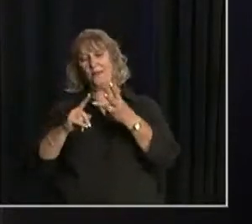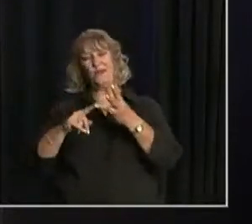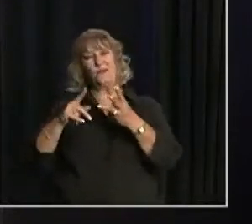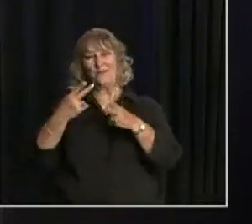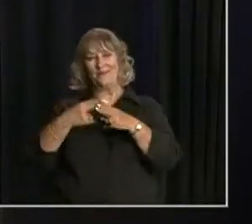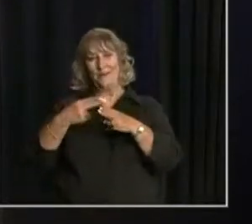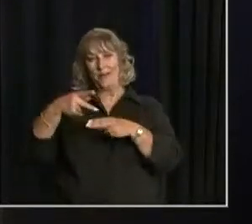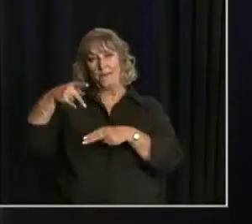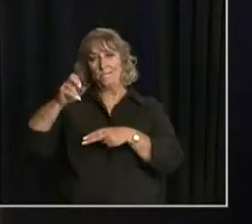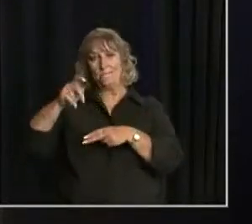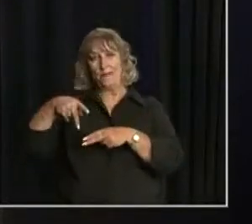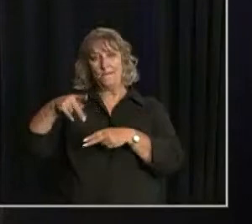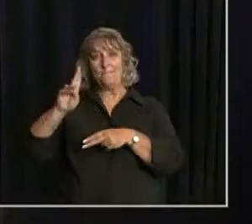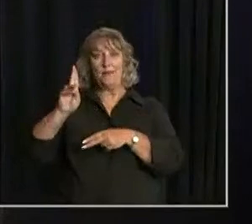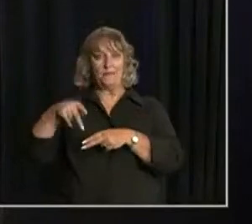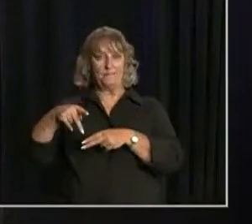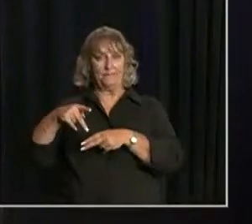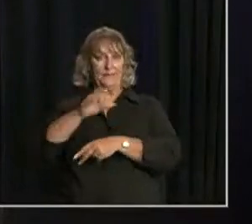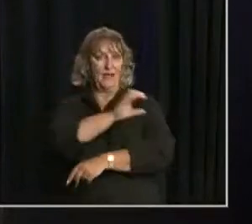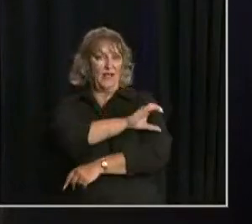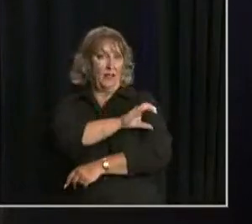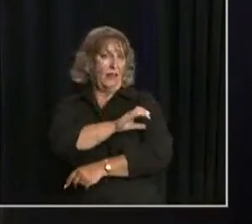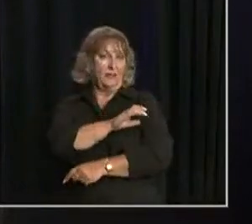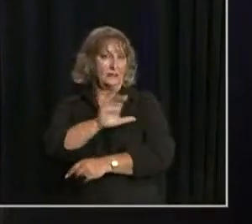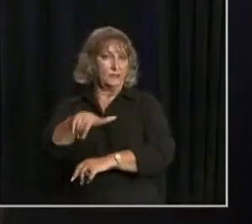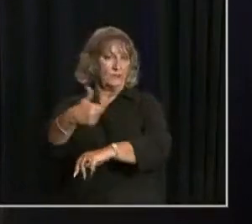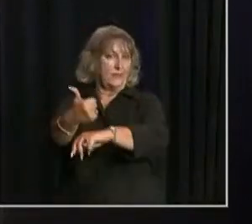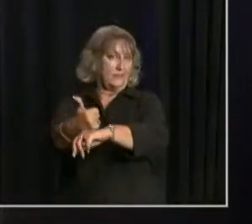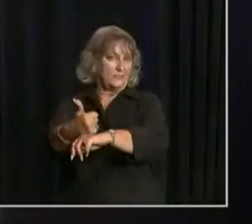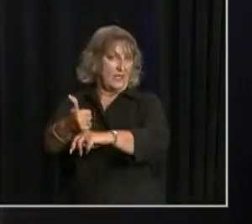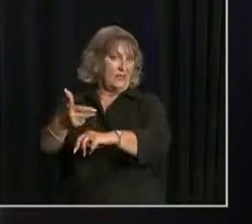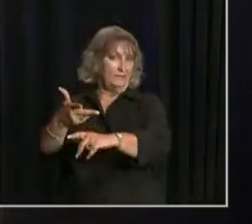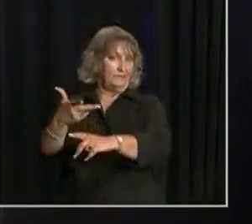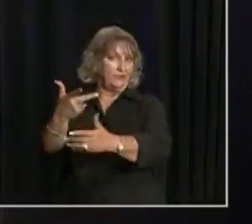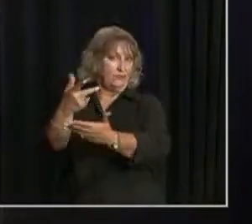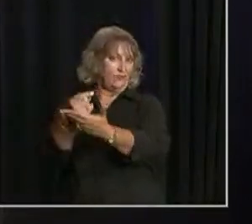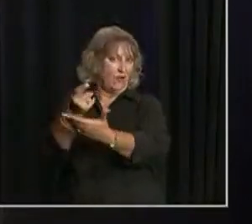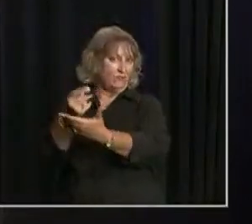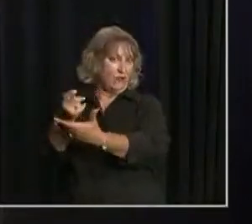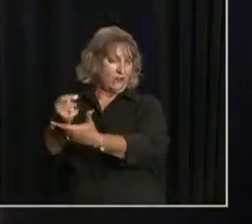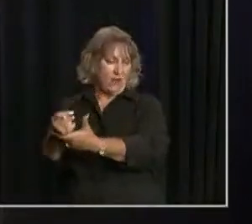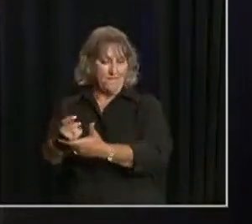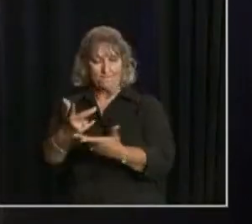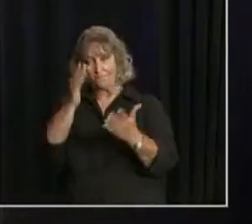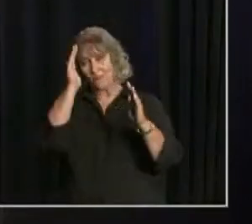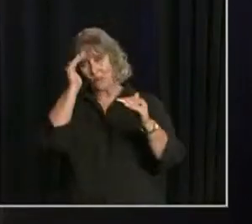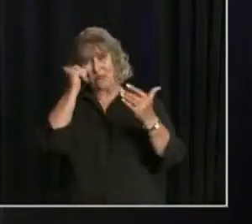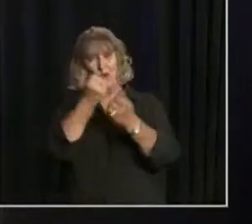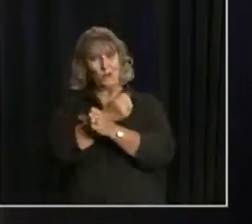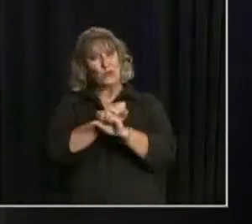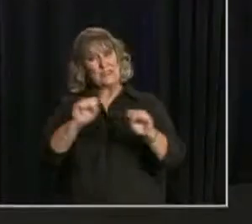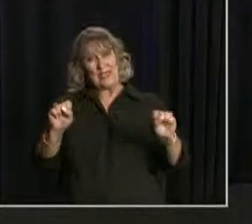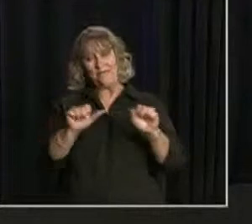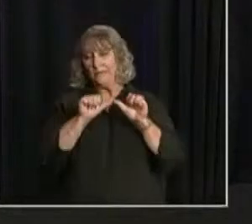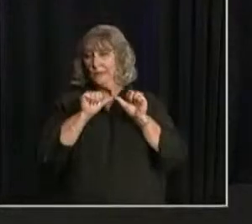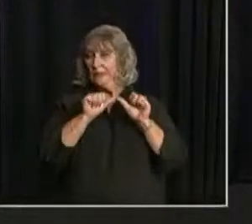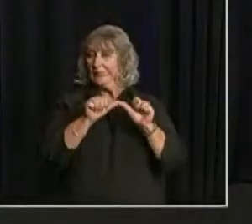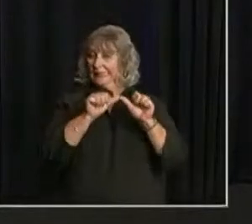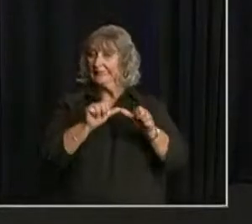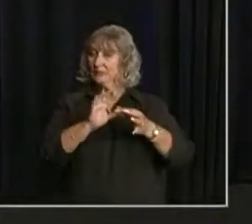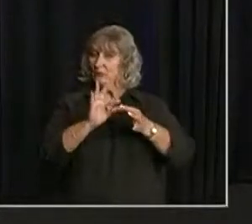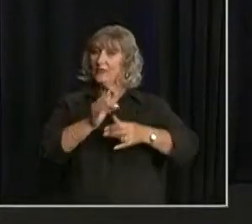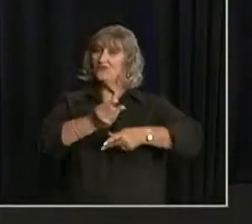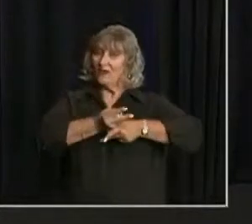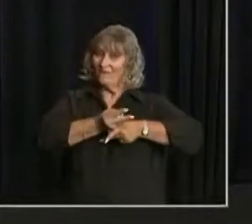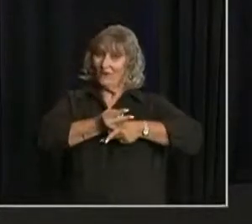to message that accordingly, and hopefully we'll have a good and safe holiday season. But for now, we stay on message. Mayor,